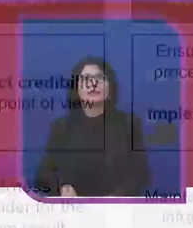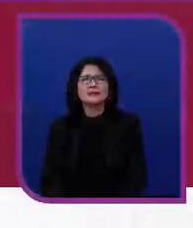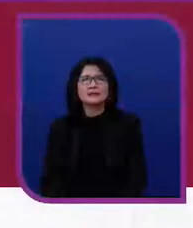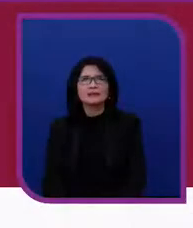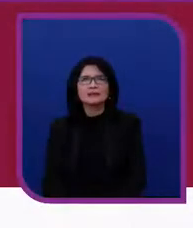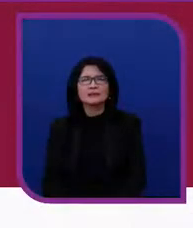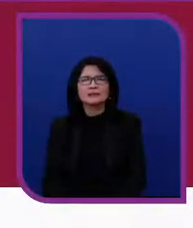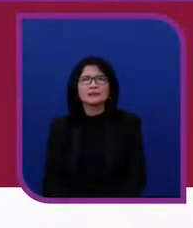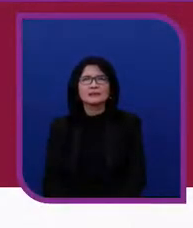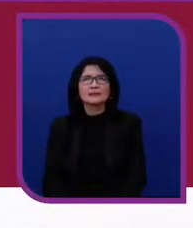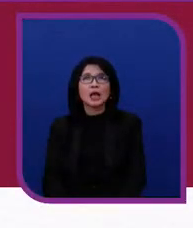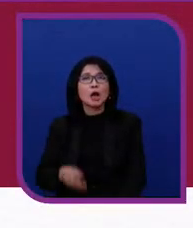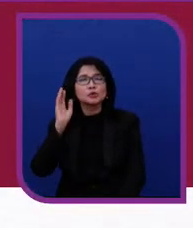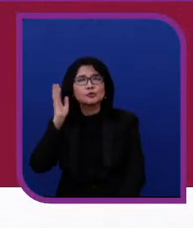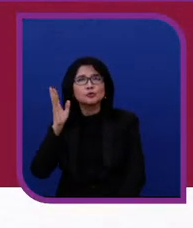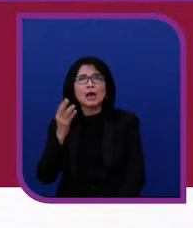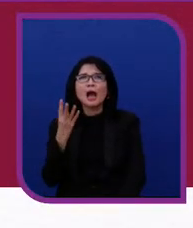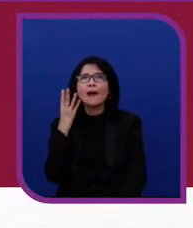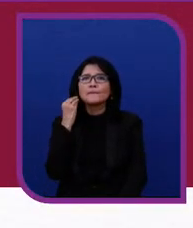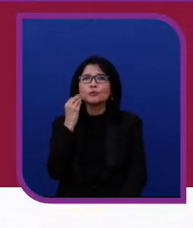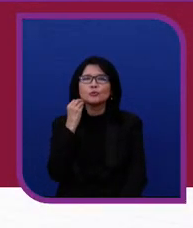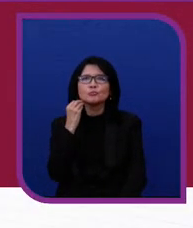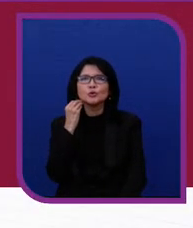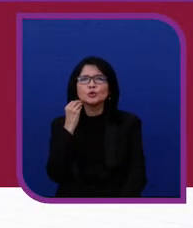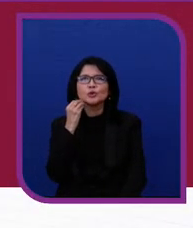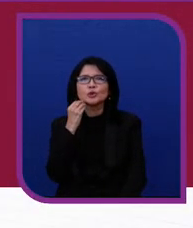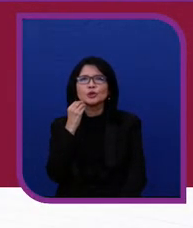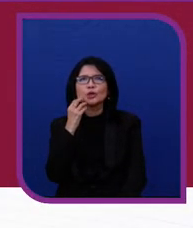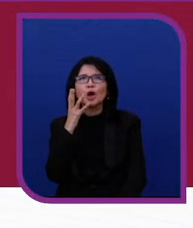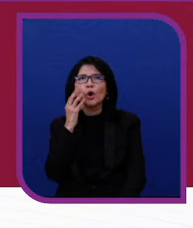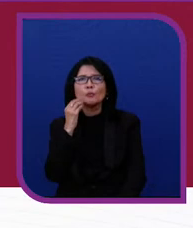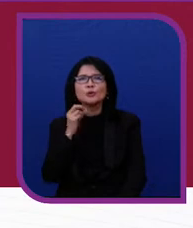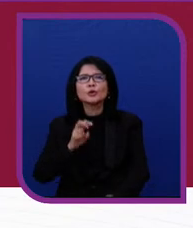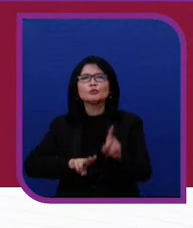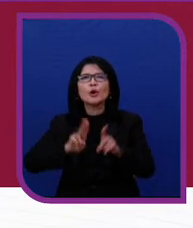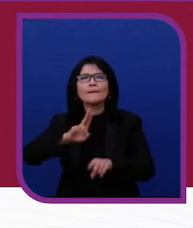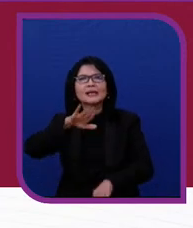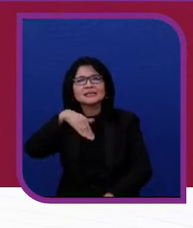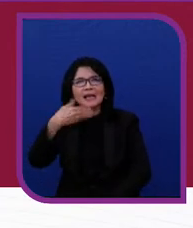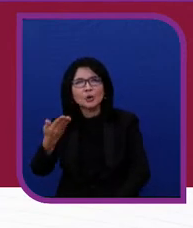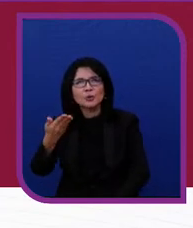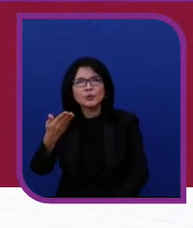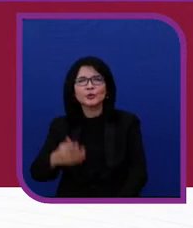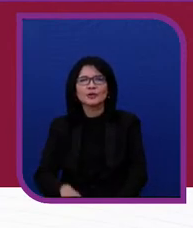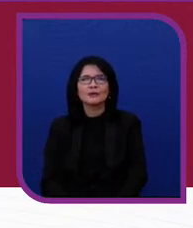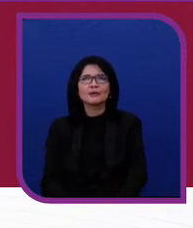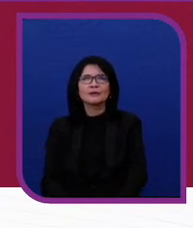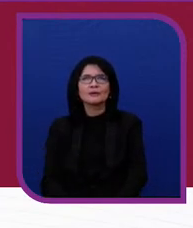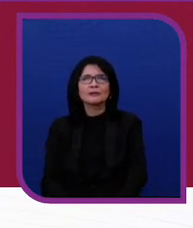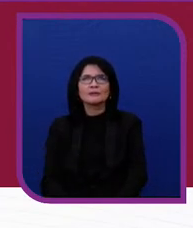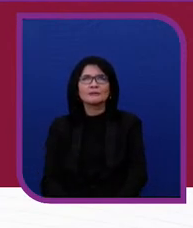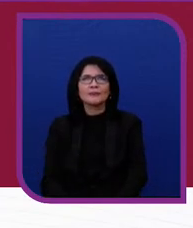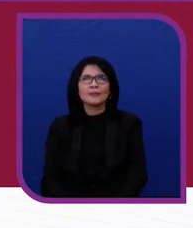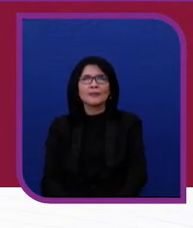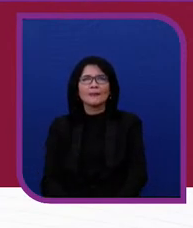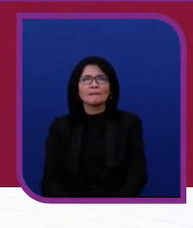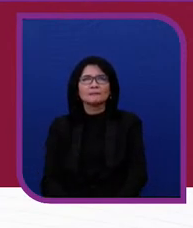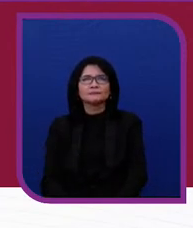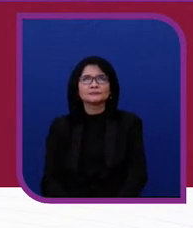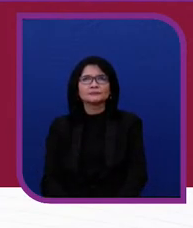Andre ya kolektor first ah and software scan C6 Project tretinoin